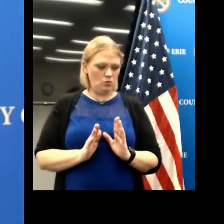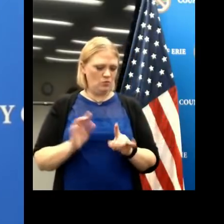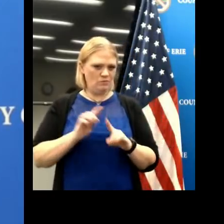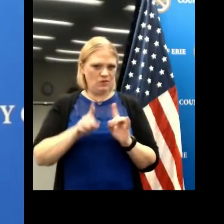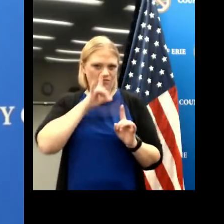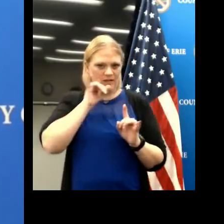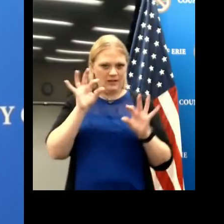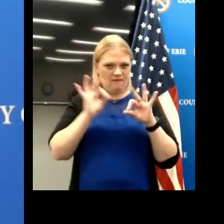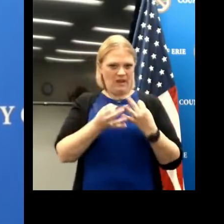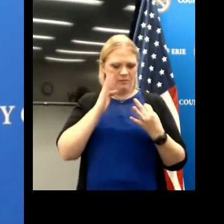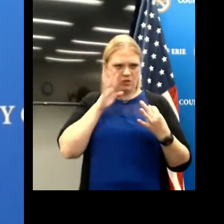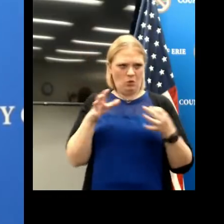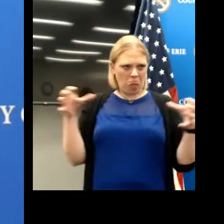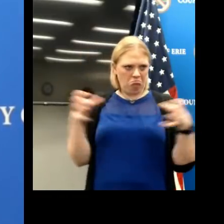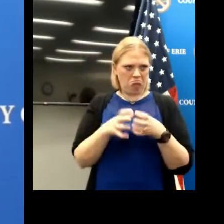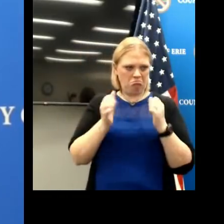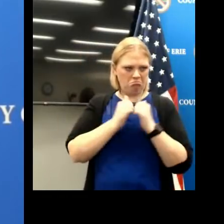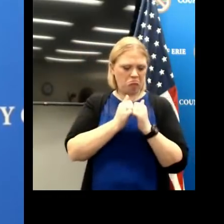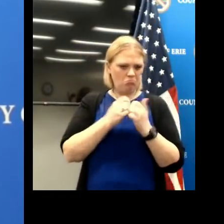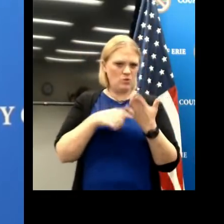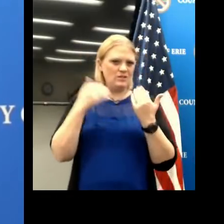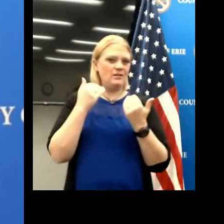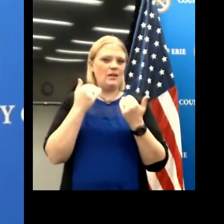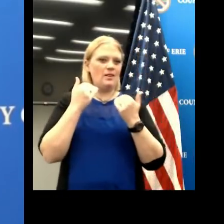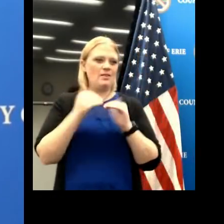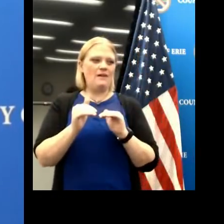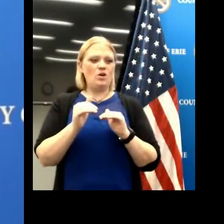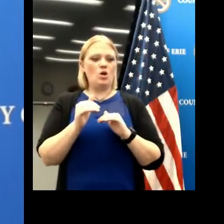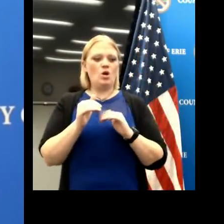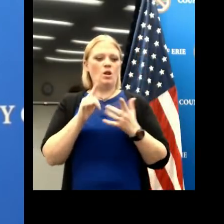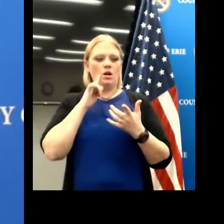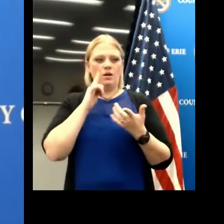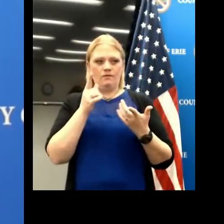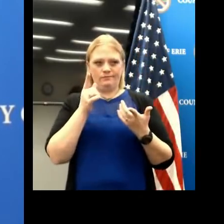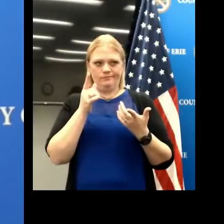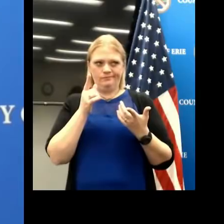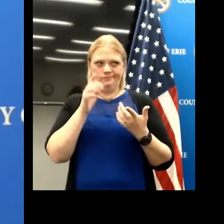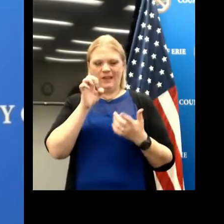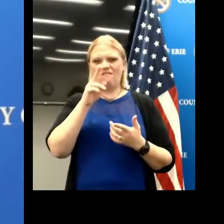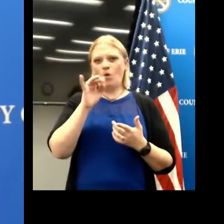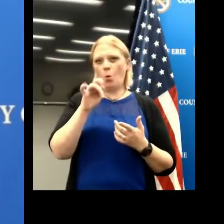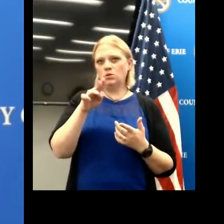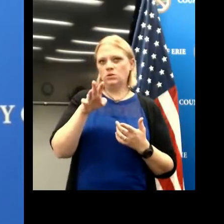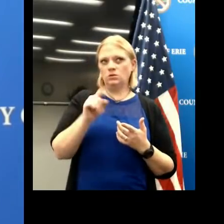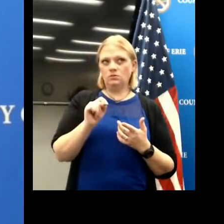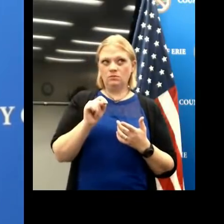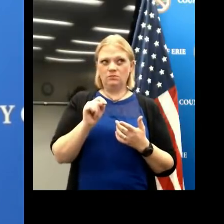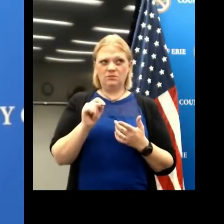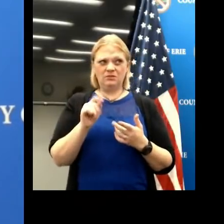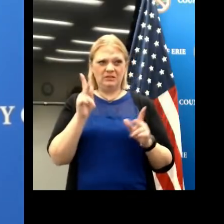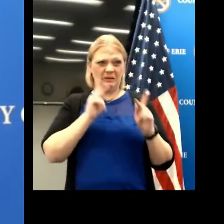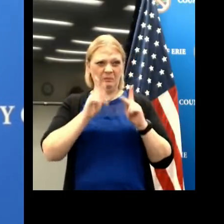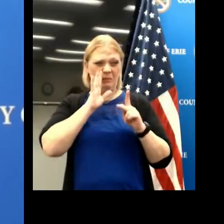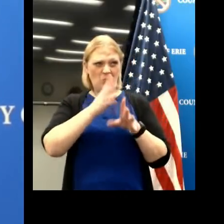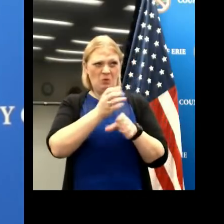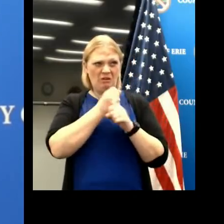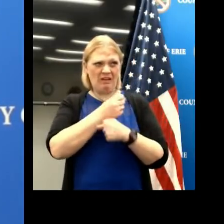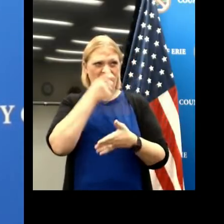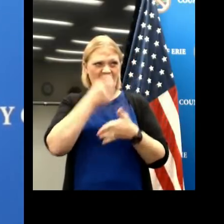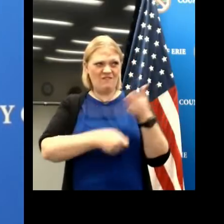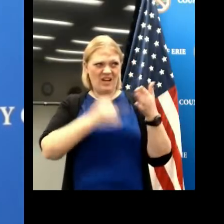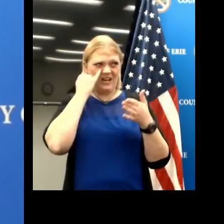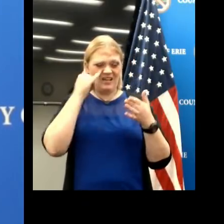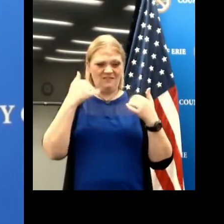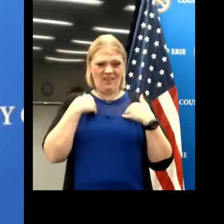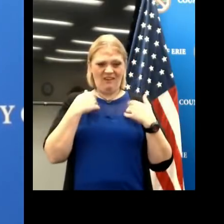families are going to gather. What's the level of enforcement that residents should expect to see? Are people at risk of incurring fines on Thanksgiving if they should hold a large